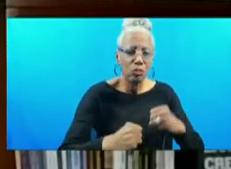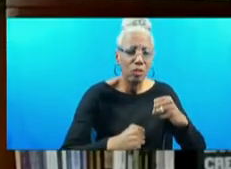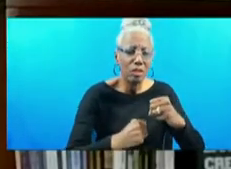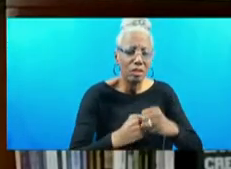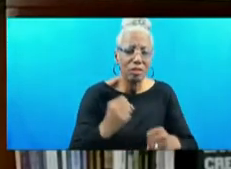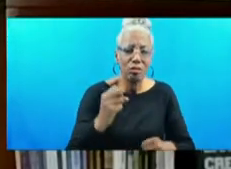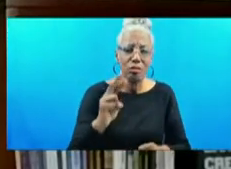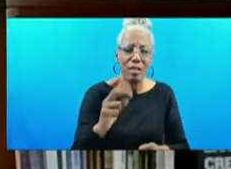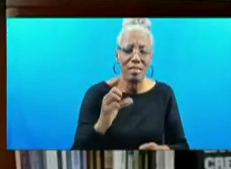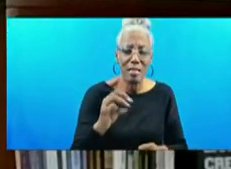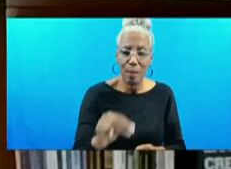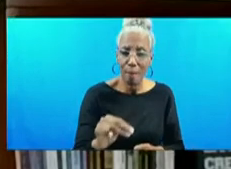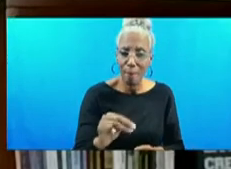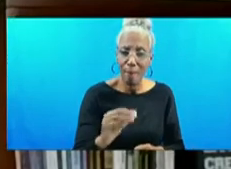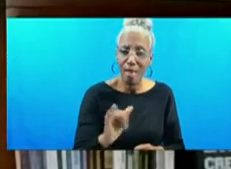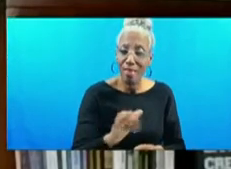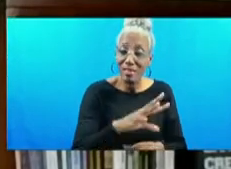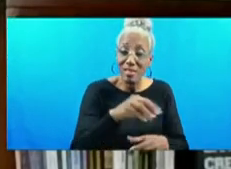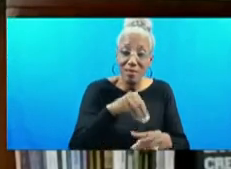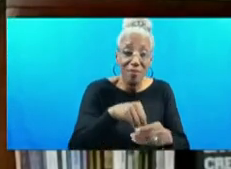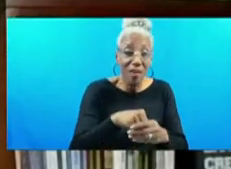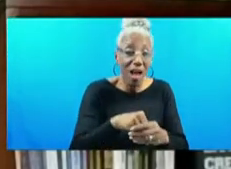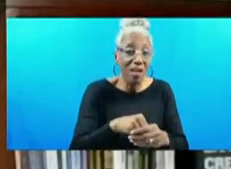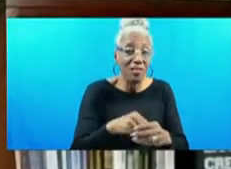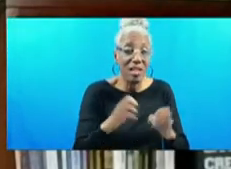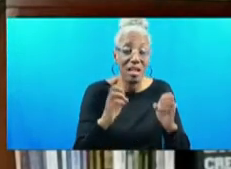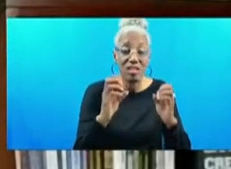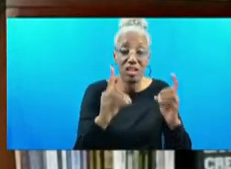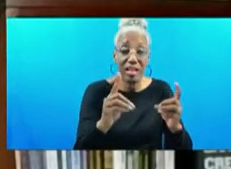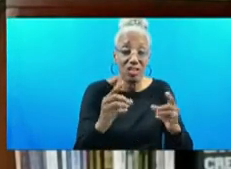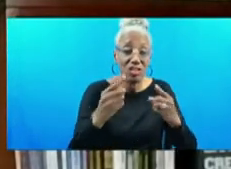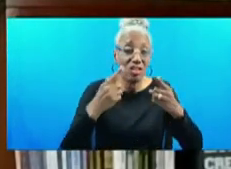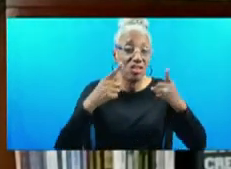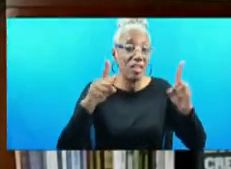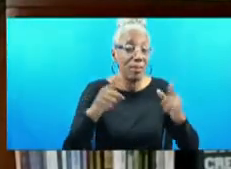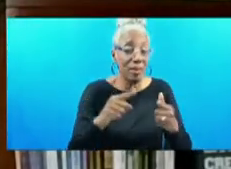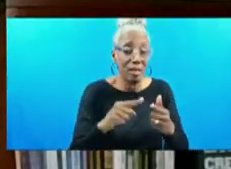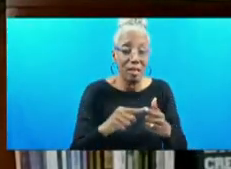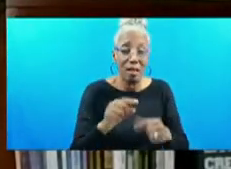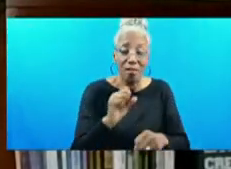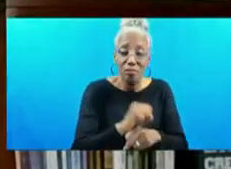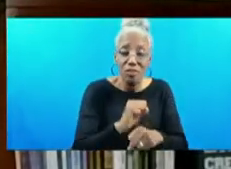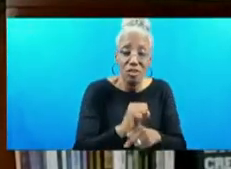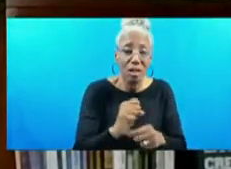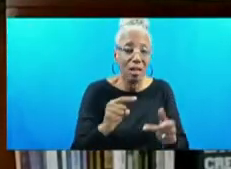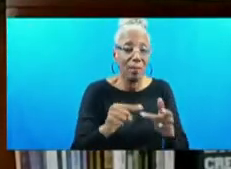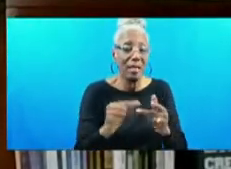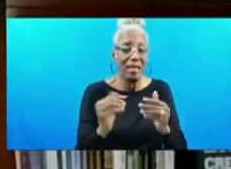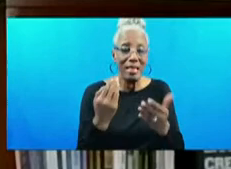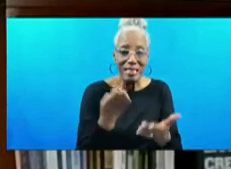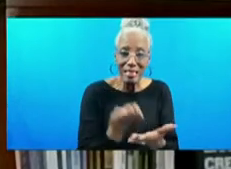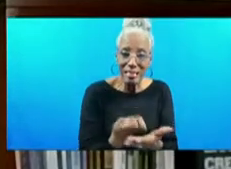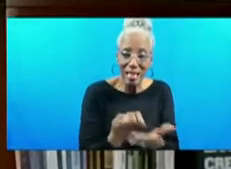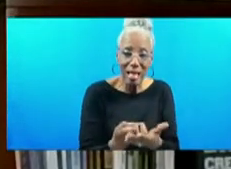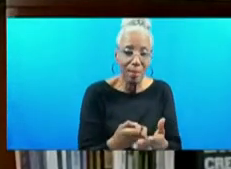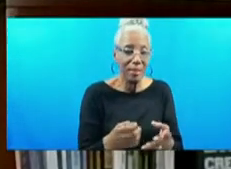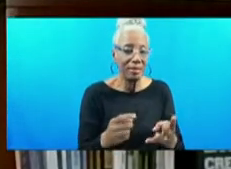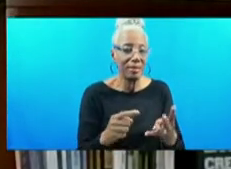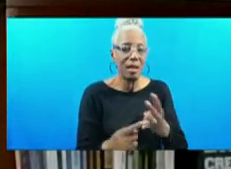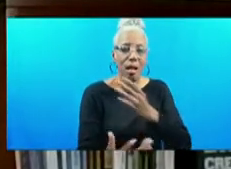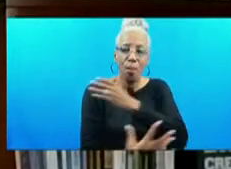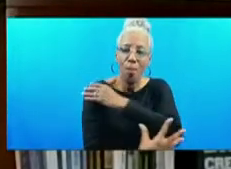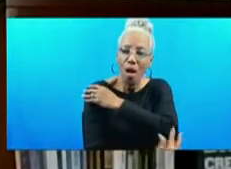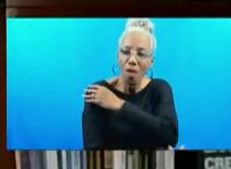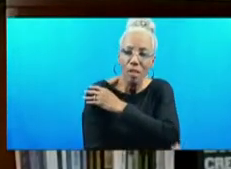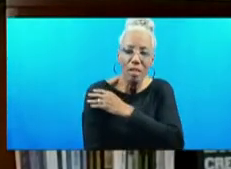achievement, socioeconomic gaps, employment, income disparities, economics, concentration of poverty, housing patterns, just to